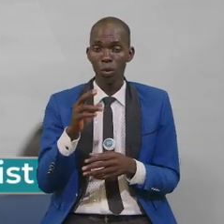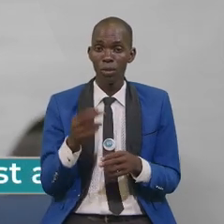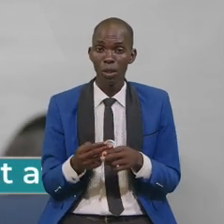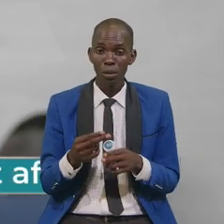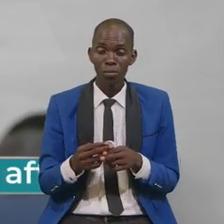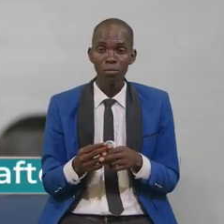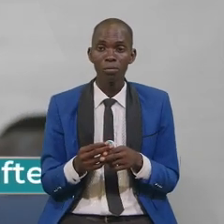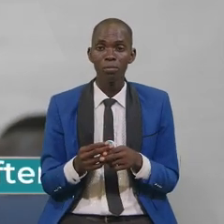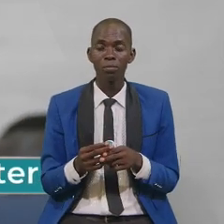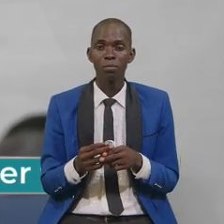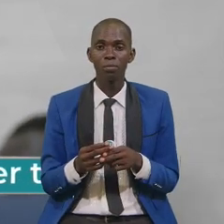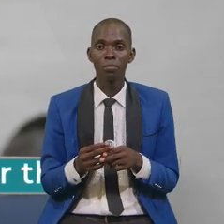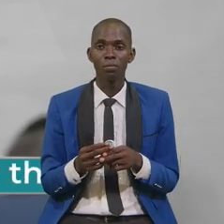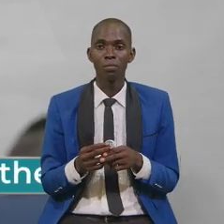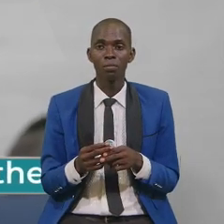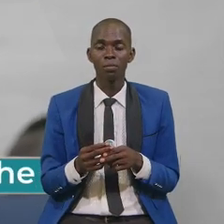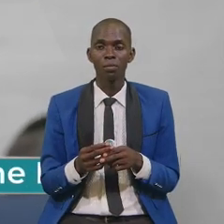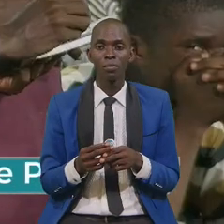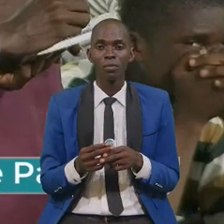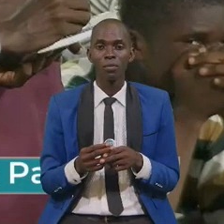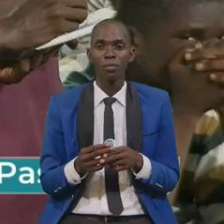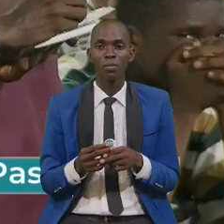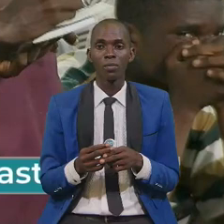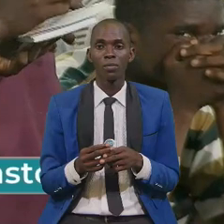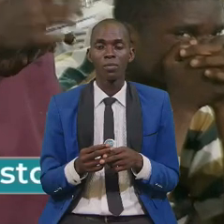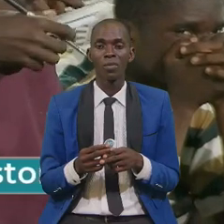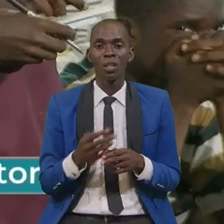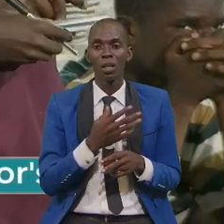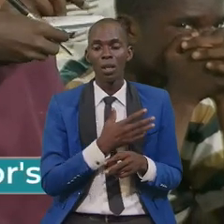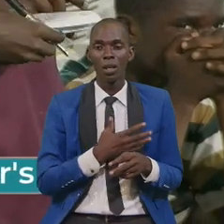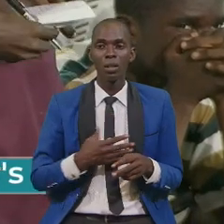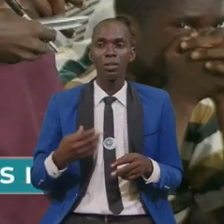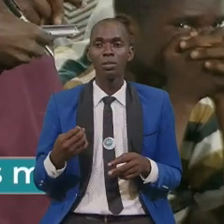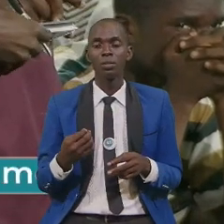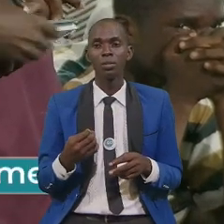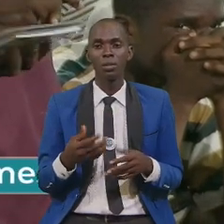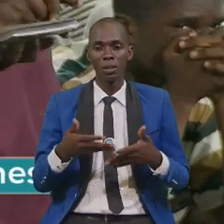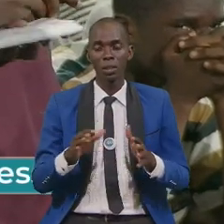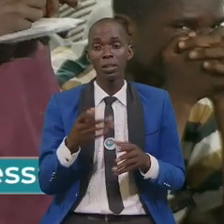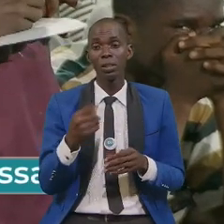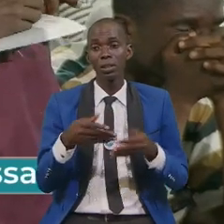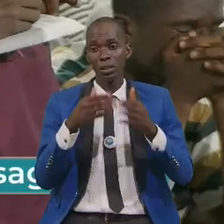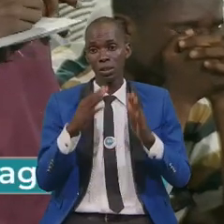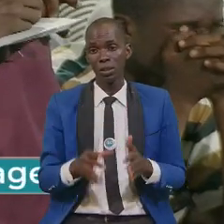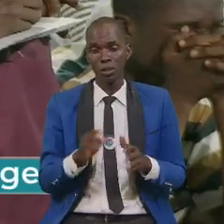allow the counselors to collect the information they want to get from you.